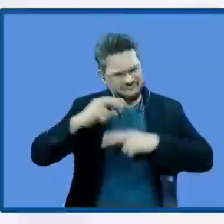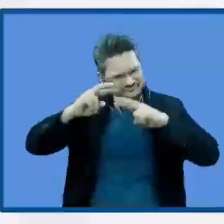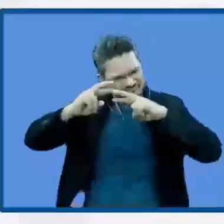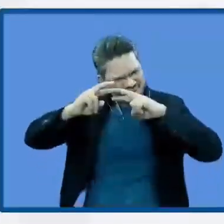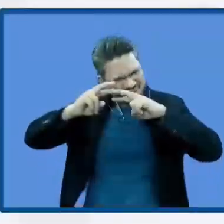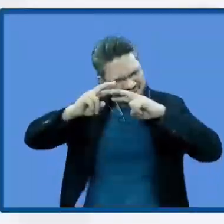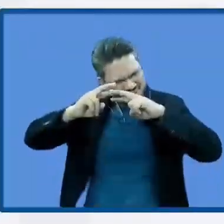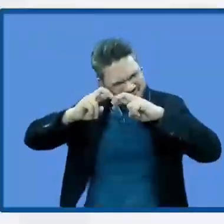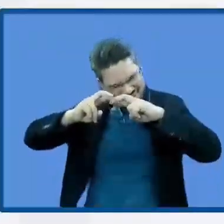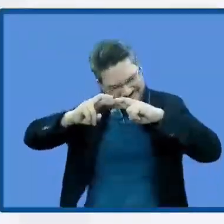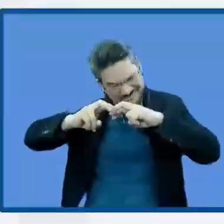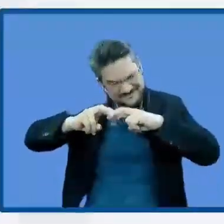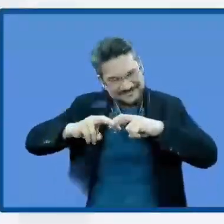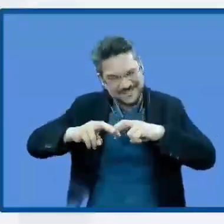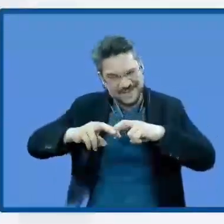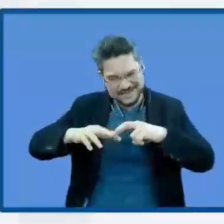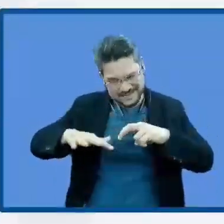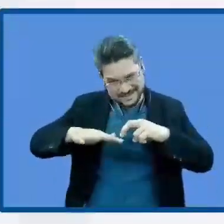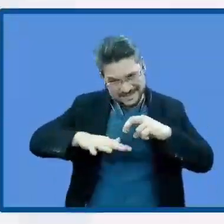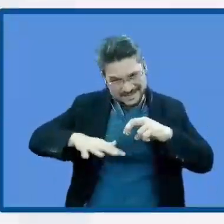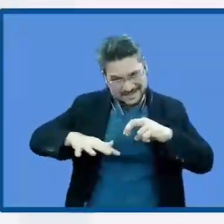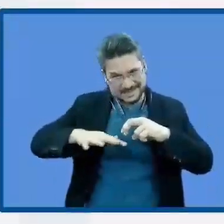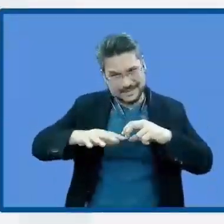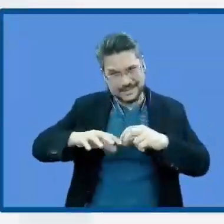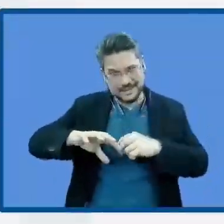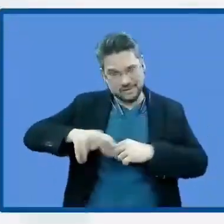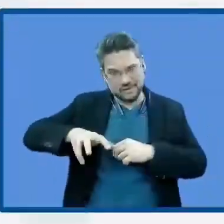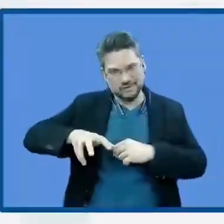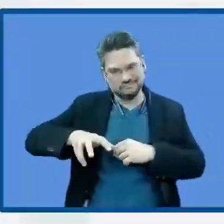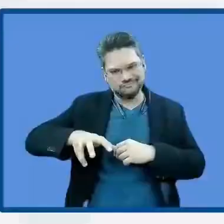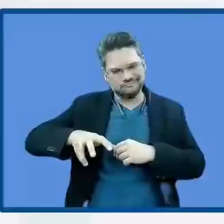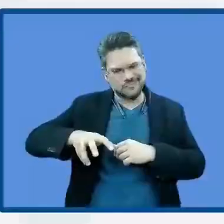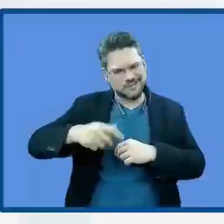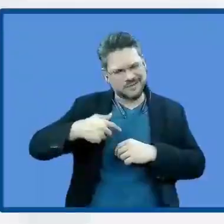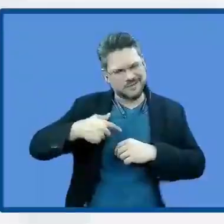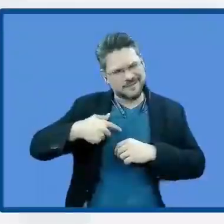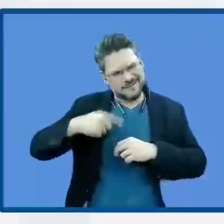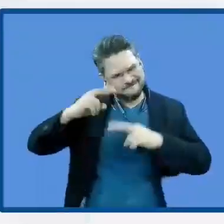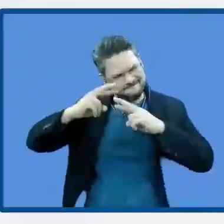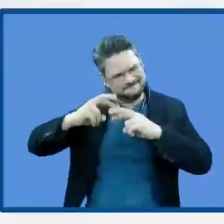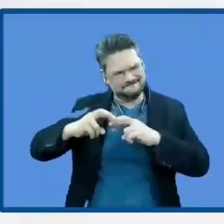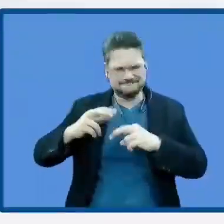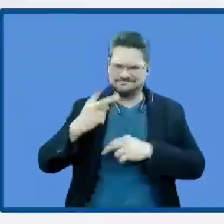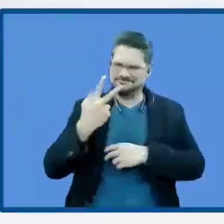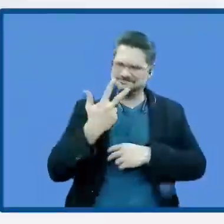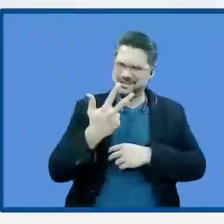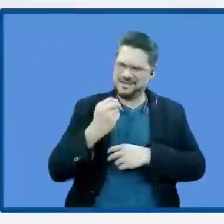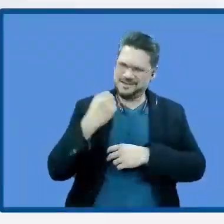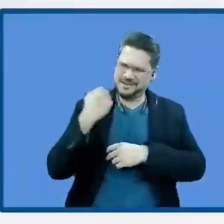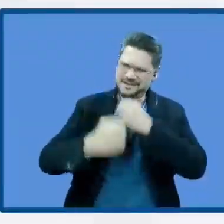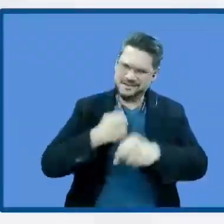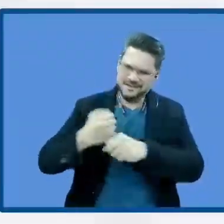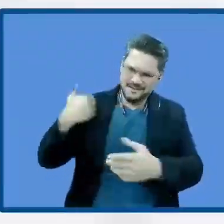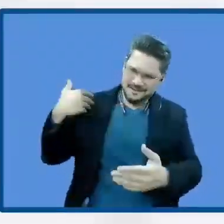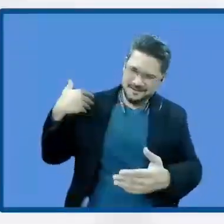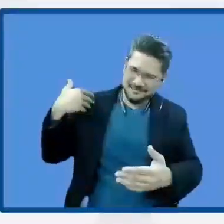context in my country, I could say that over the past 30 years, the investment in this risk reduction